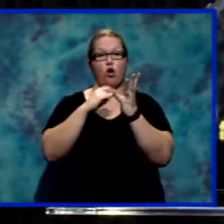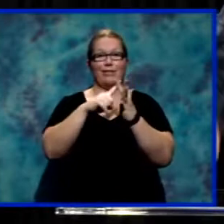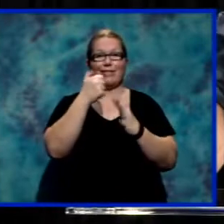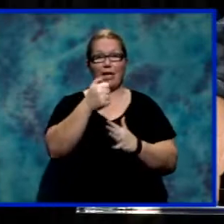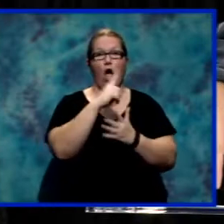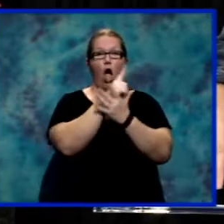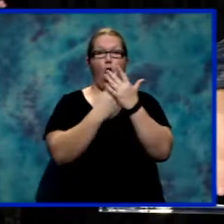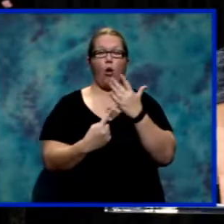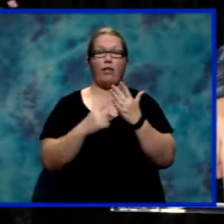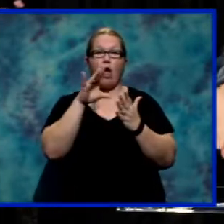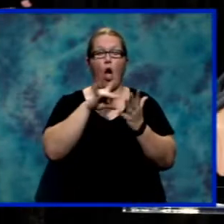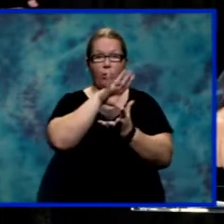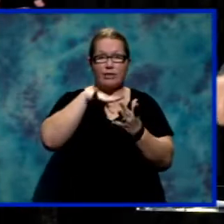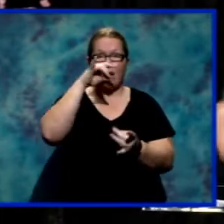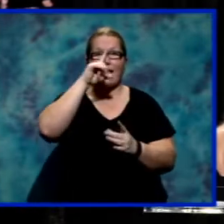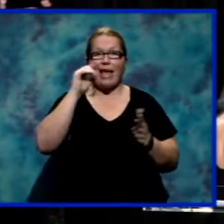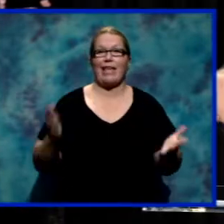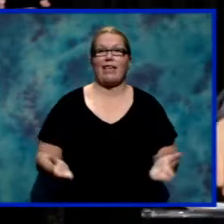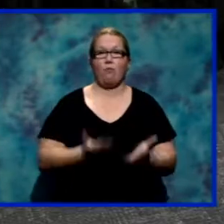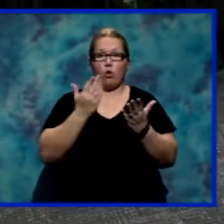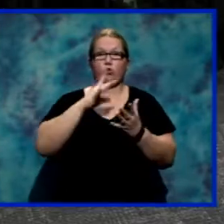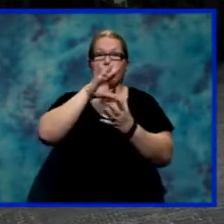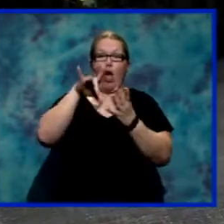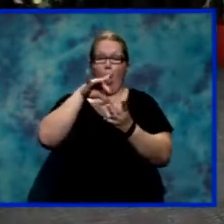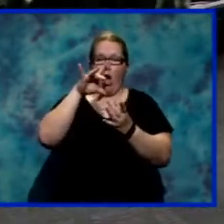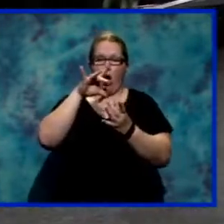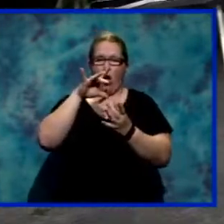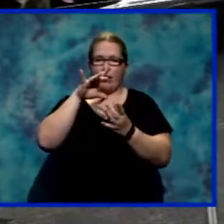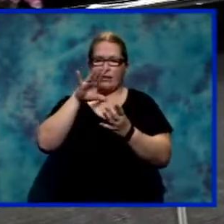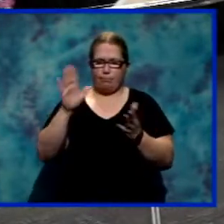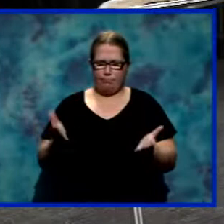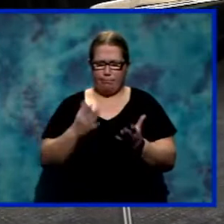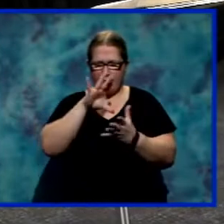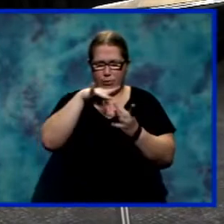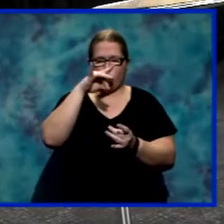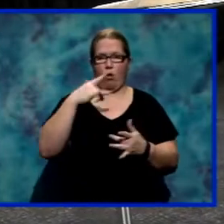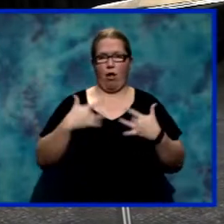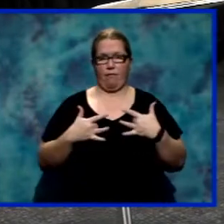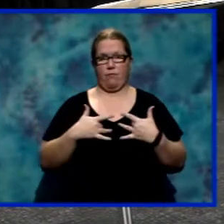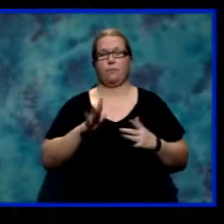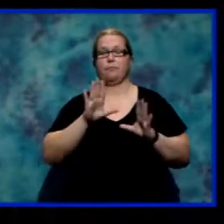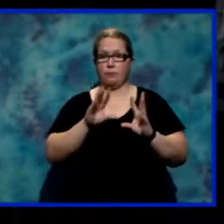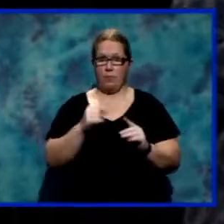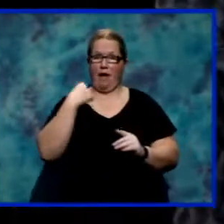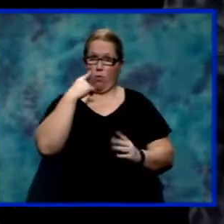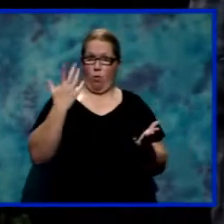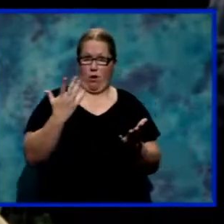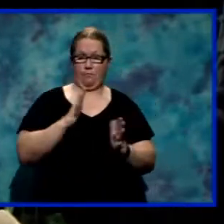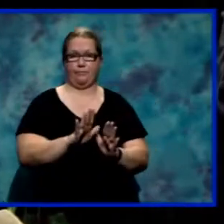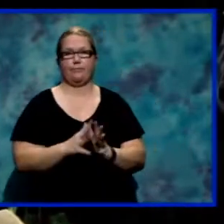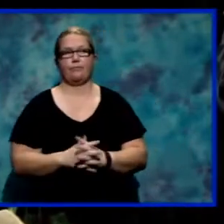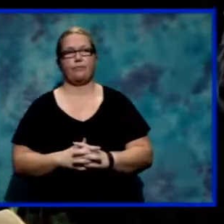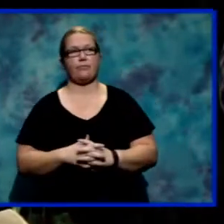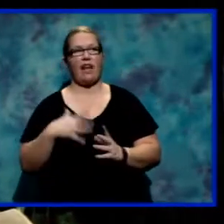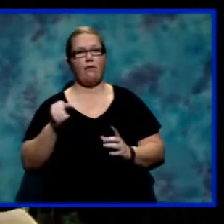the Holy Spirit can give birth to spiritual life. So let's stop and just have a look briefly where we're at. We've got